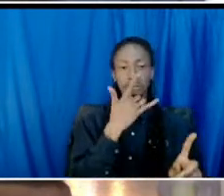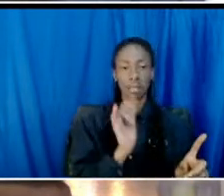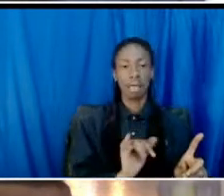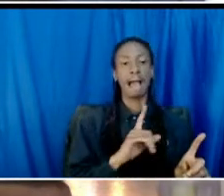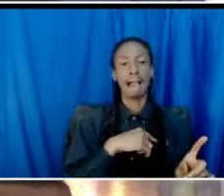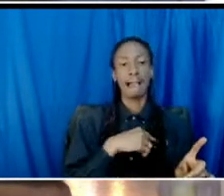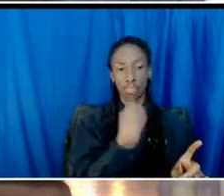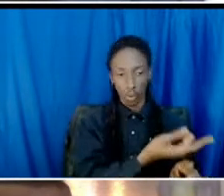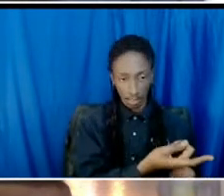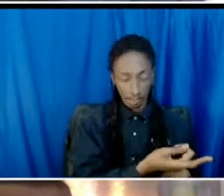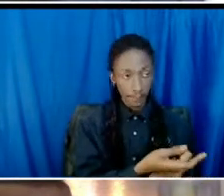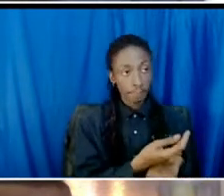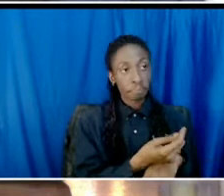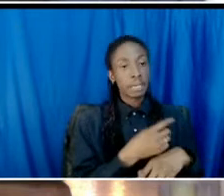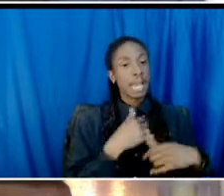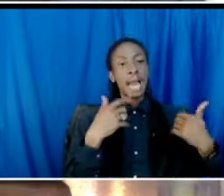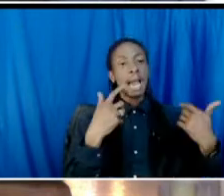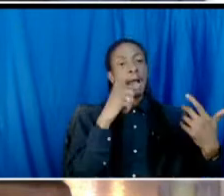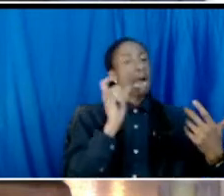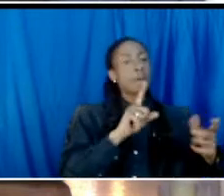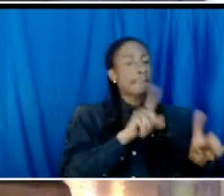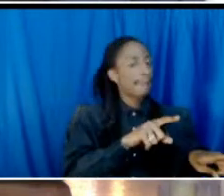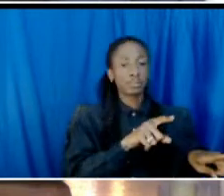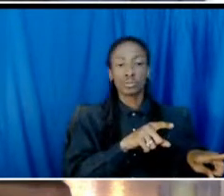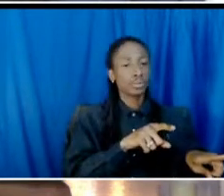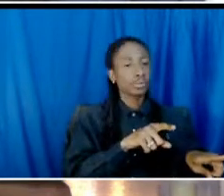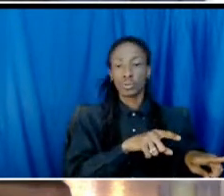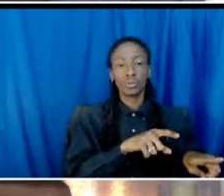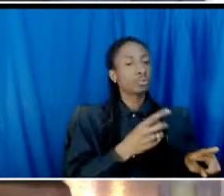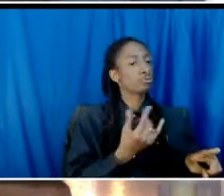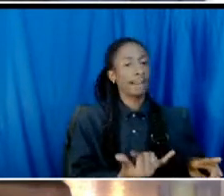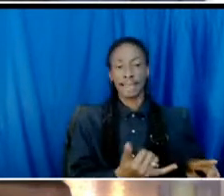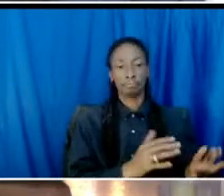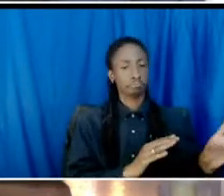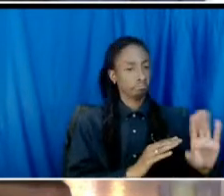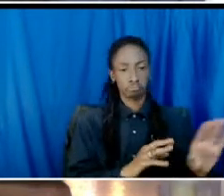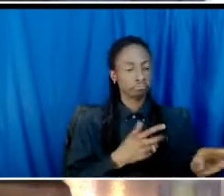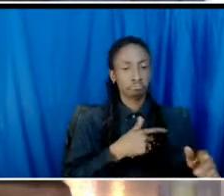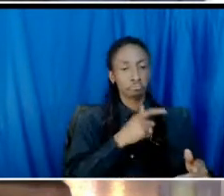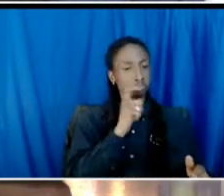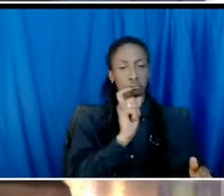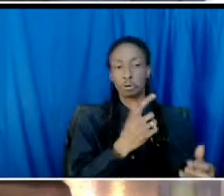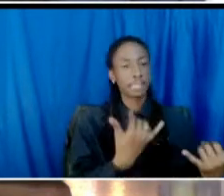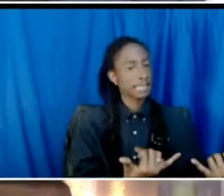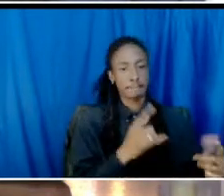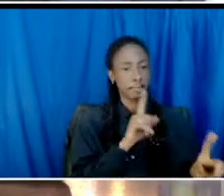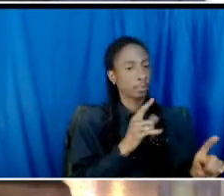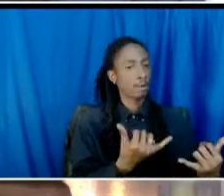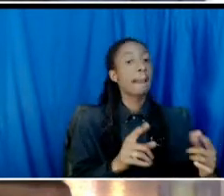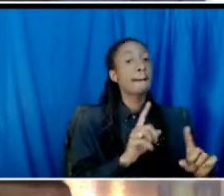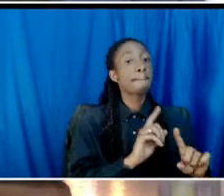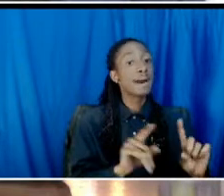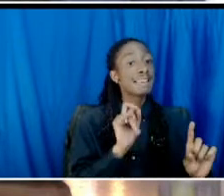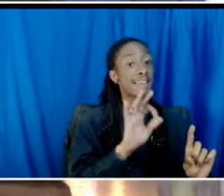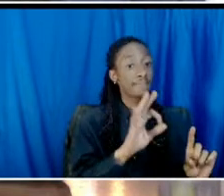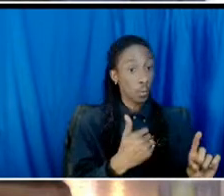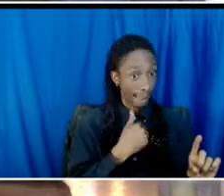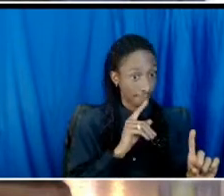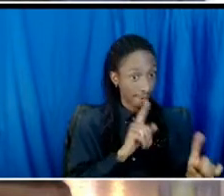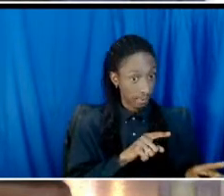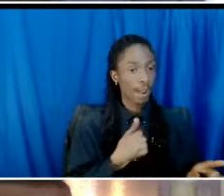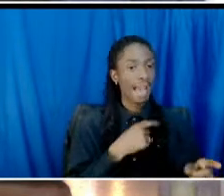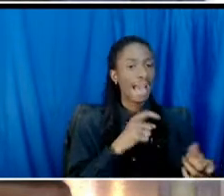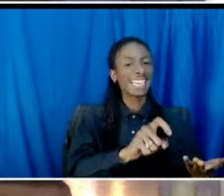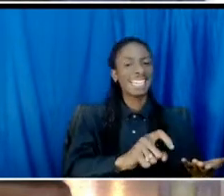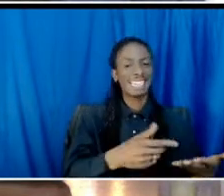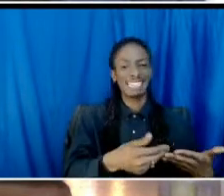them, I don't need an answer from you right now. I don't need an answer in this phone call, but if you have an answer, I need it in the next